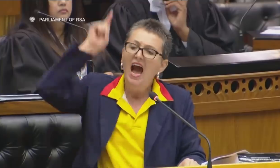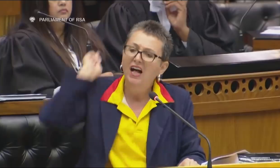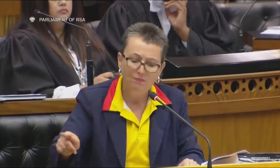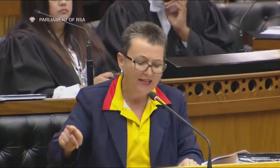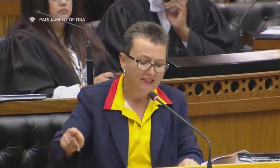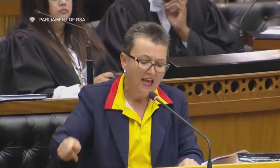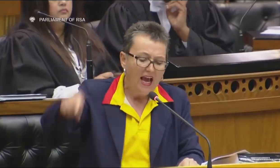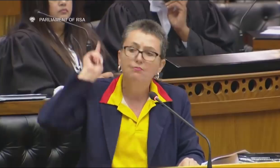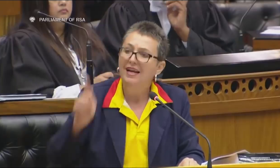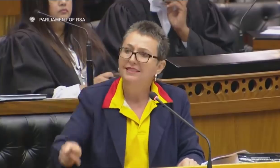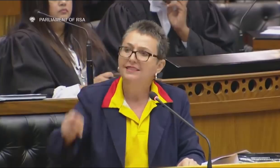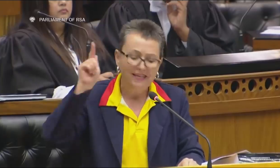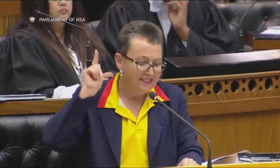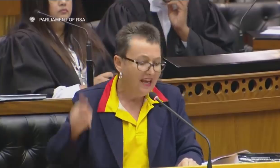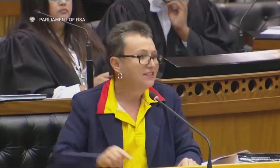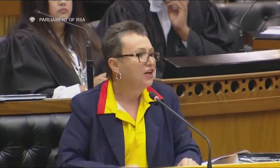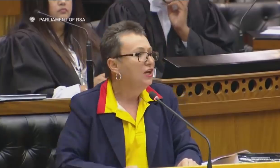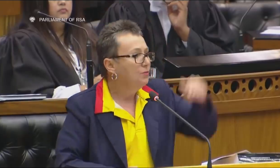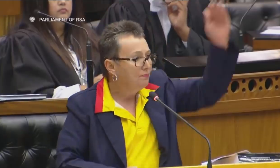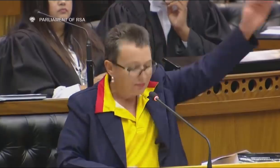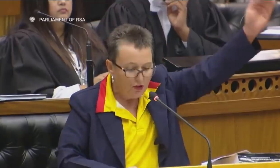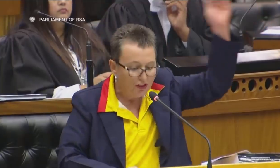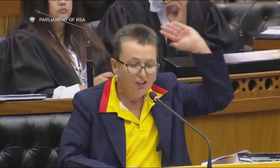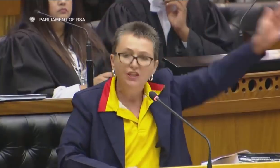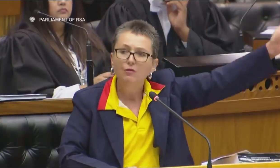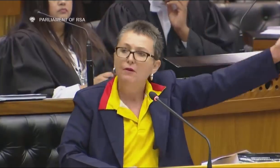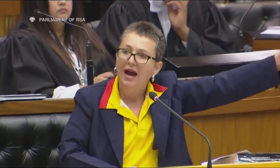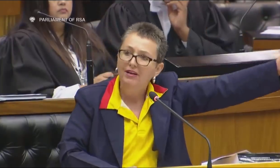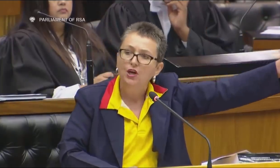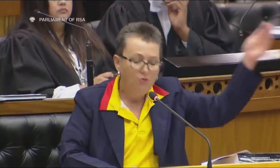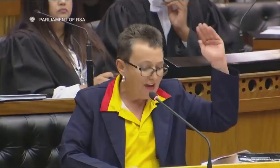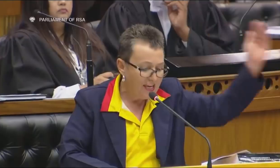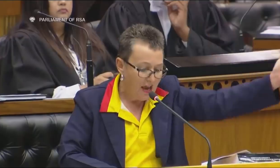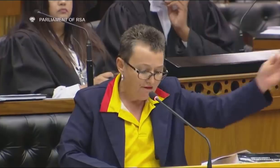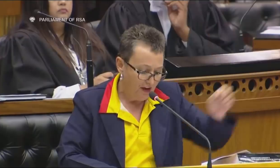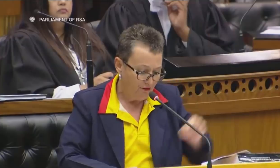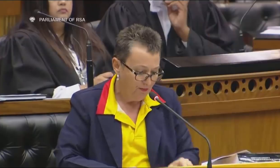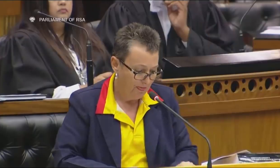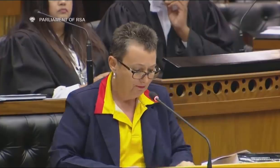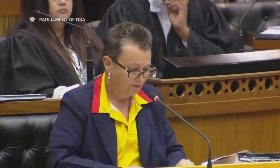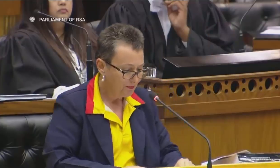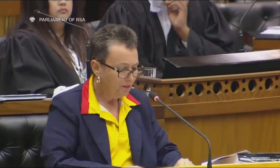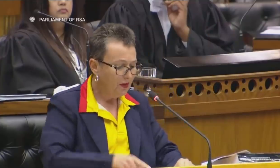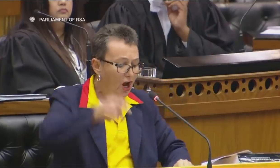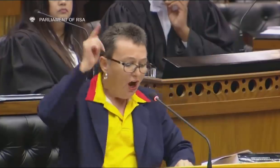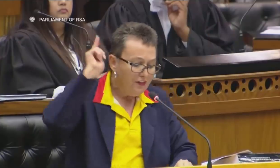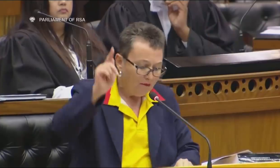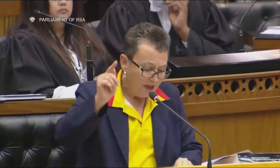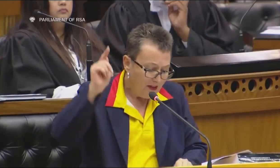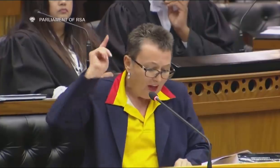is hell-bent and brazenly intent to continue with a marriage with the EFF.